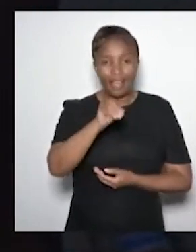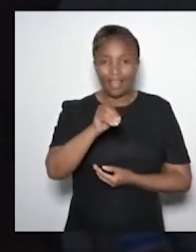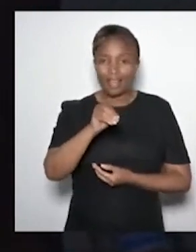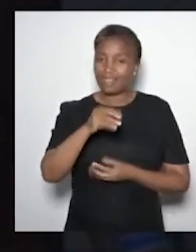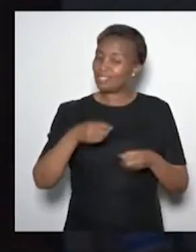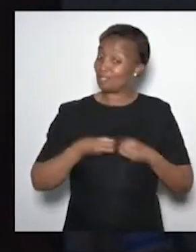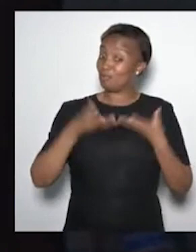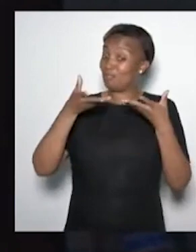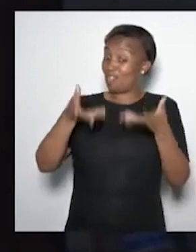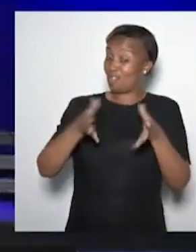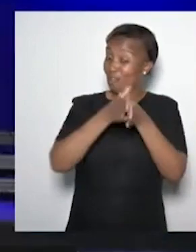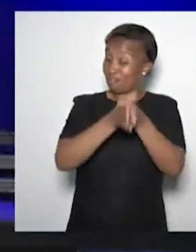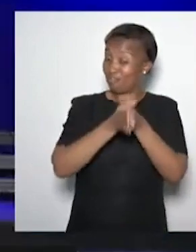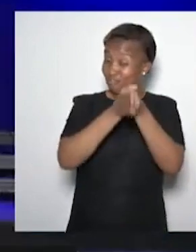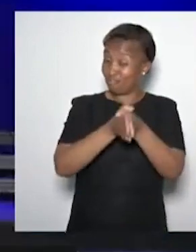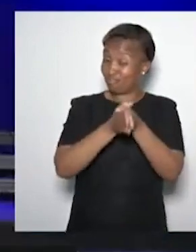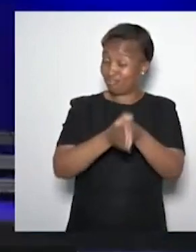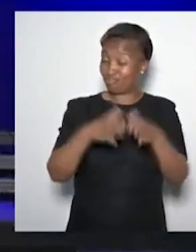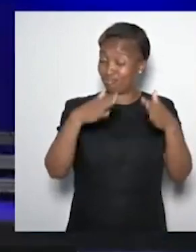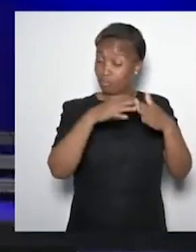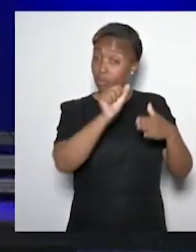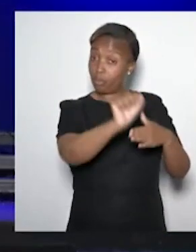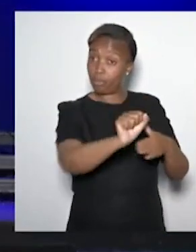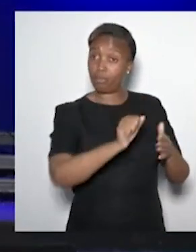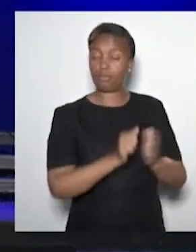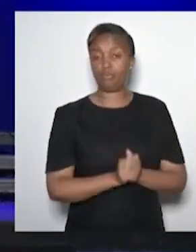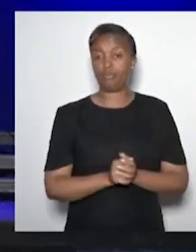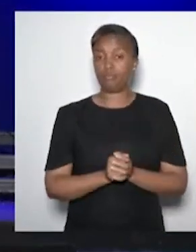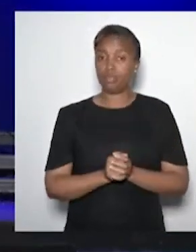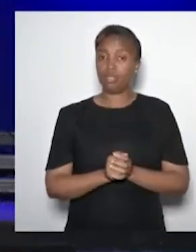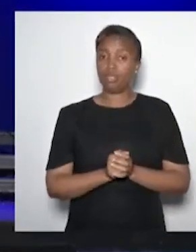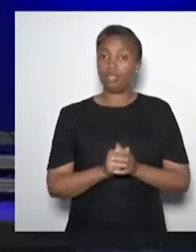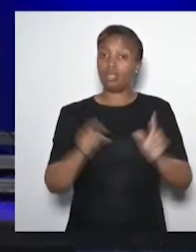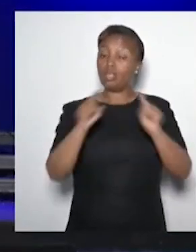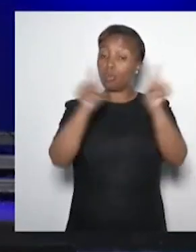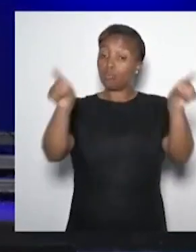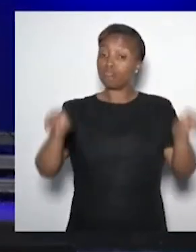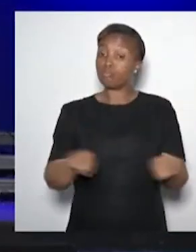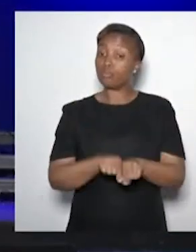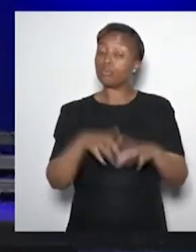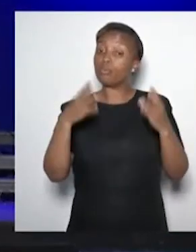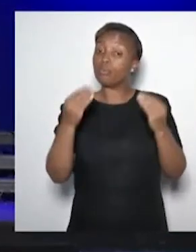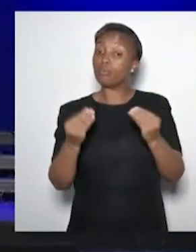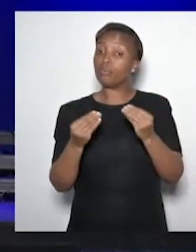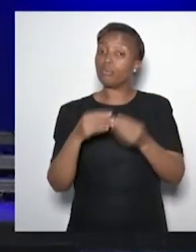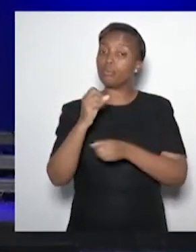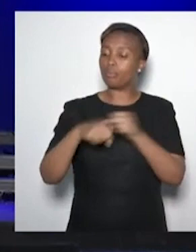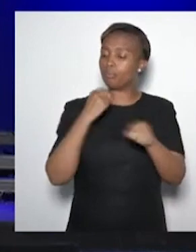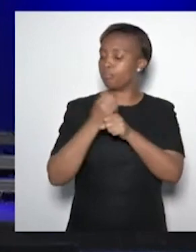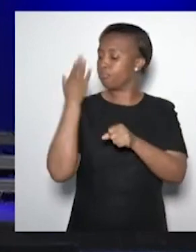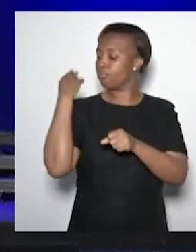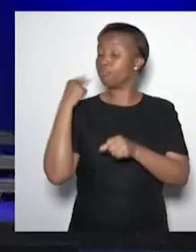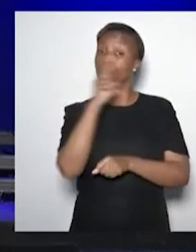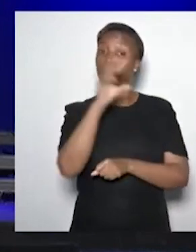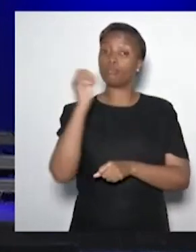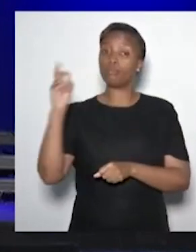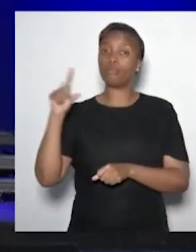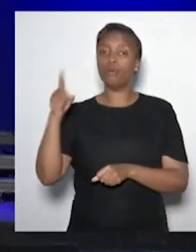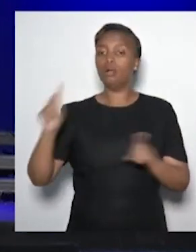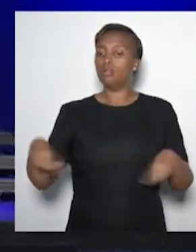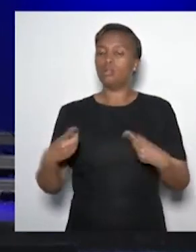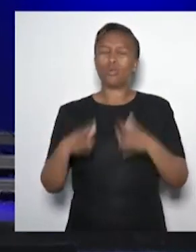church, and we have a plaque right there where he dedicated this church way back in 2001. Papa, we can't thank you